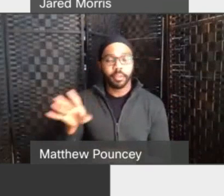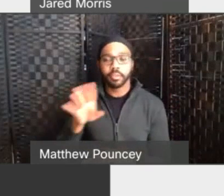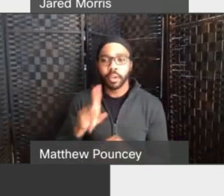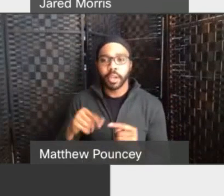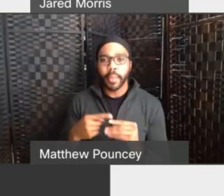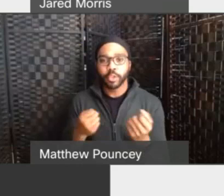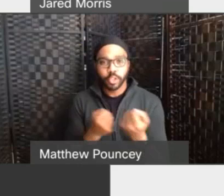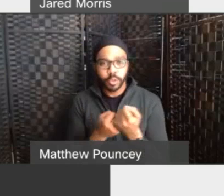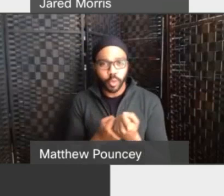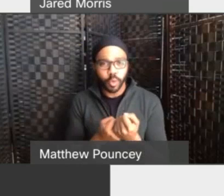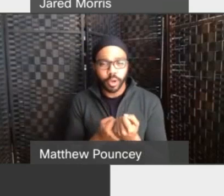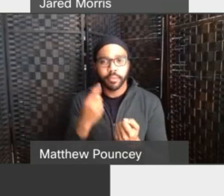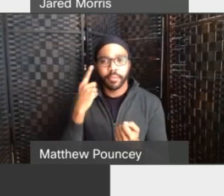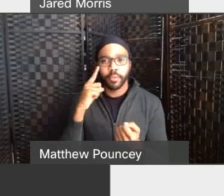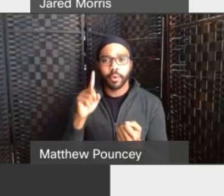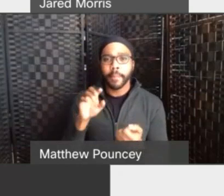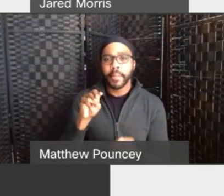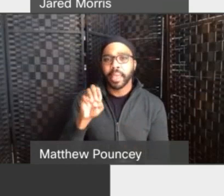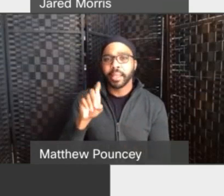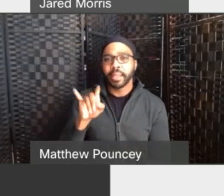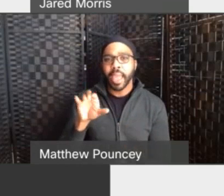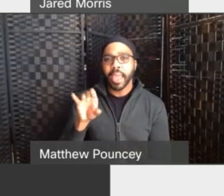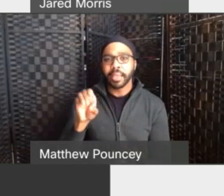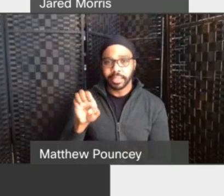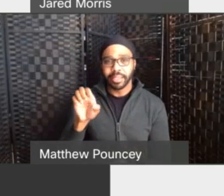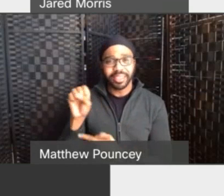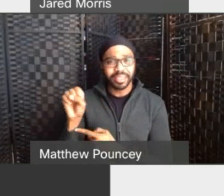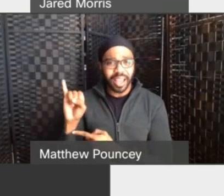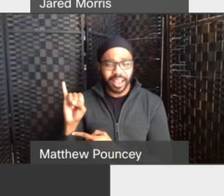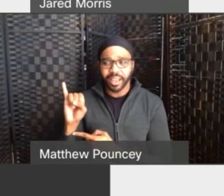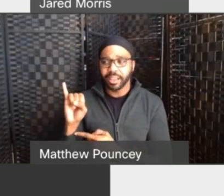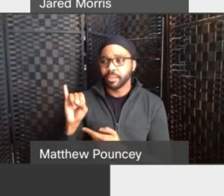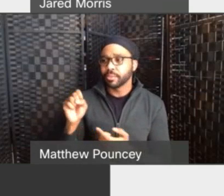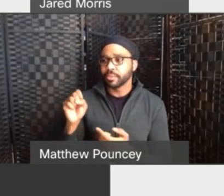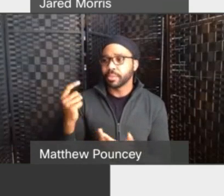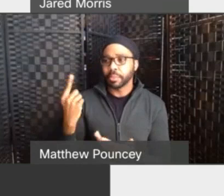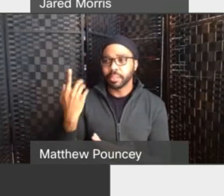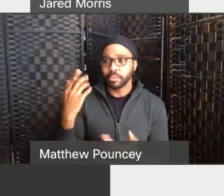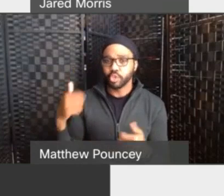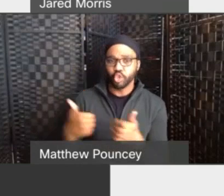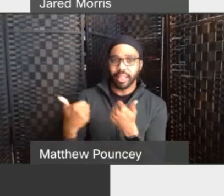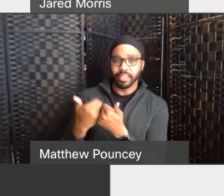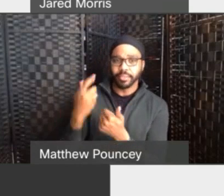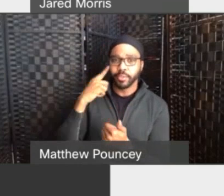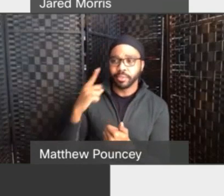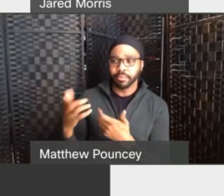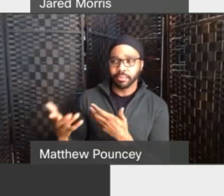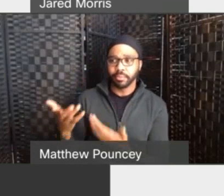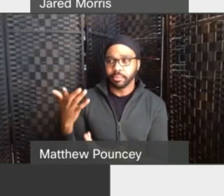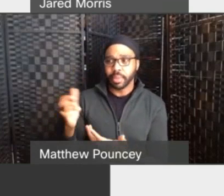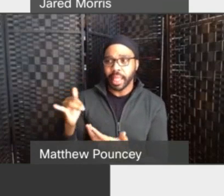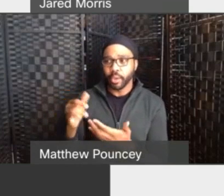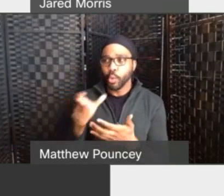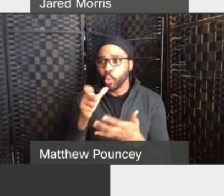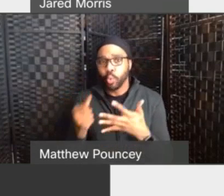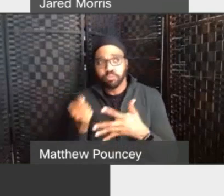about support for Medicaid SSI, if something is challenging, sort of up the chain,